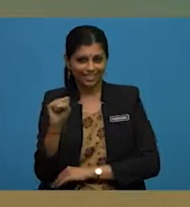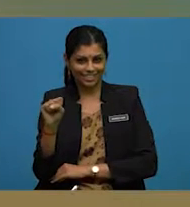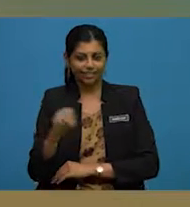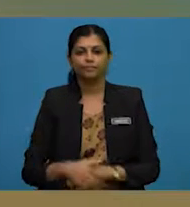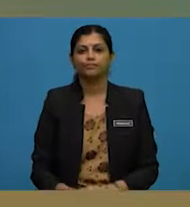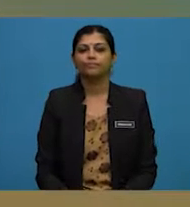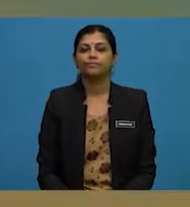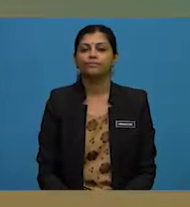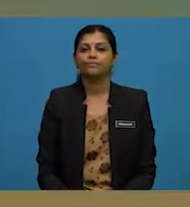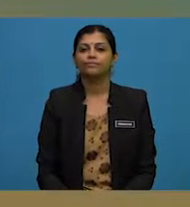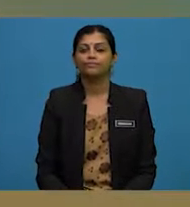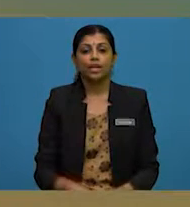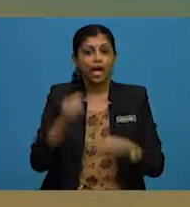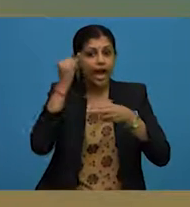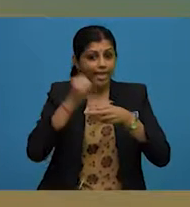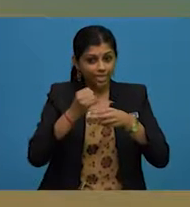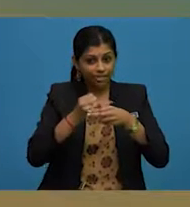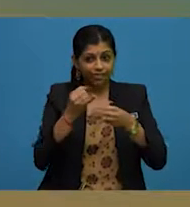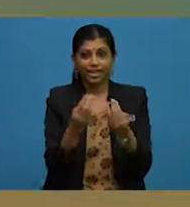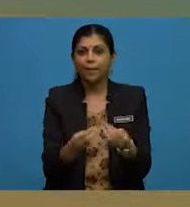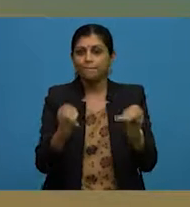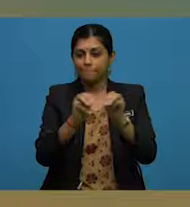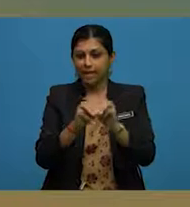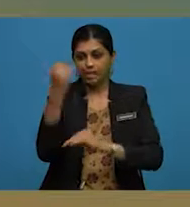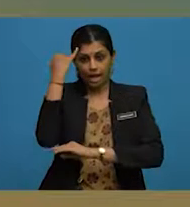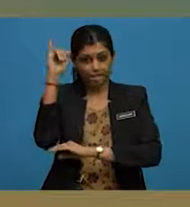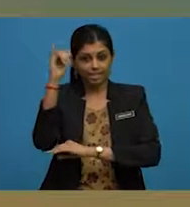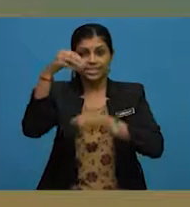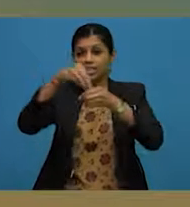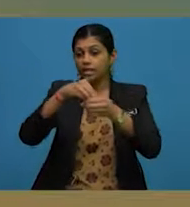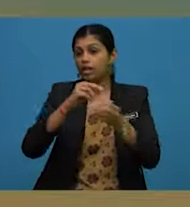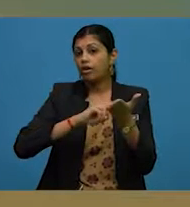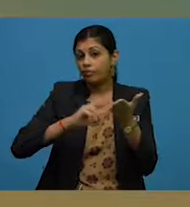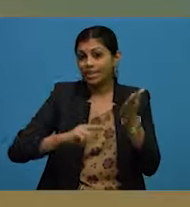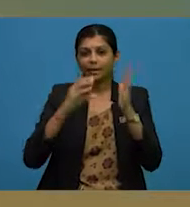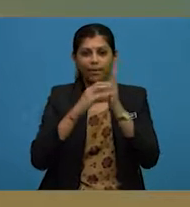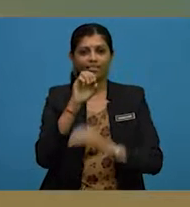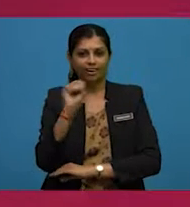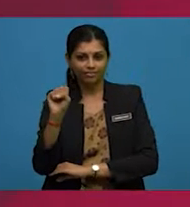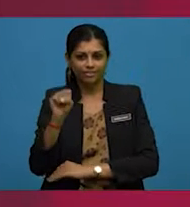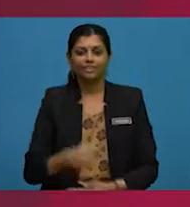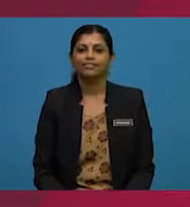which is identifying main ideas in reading paragraphs.